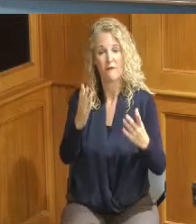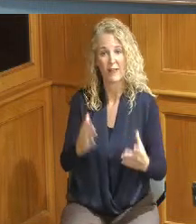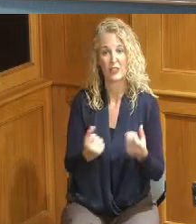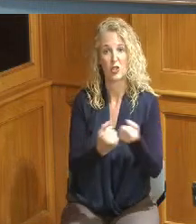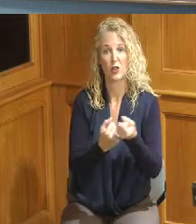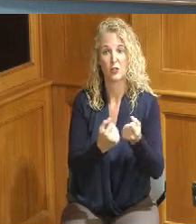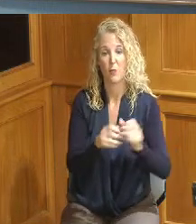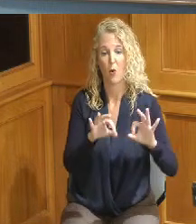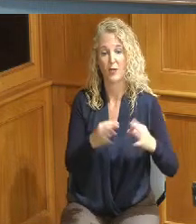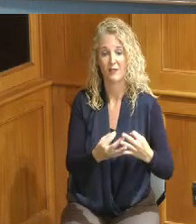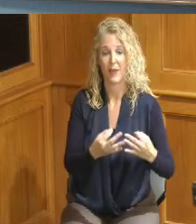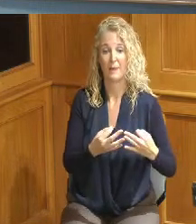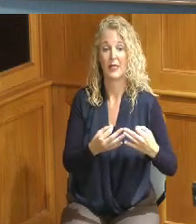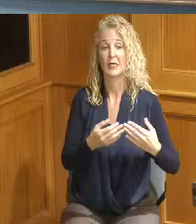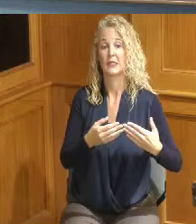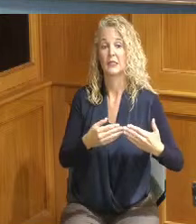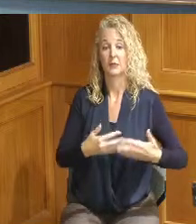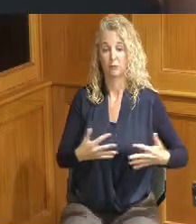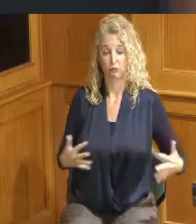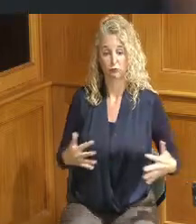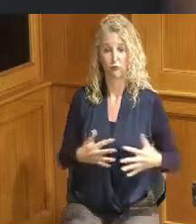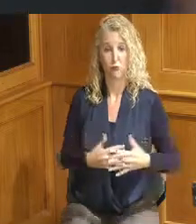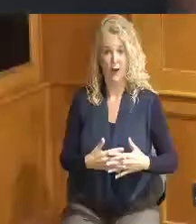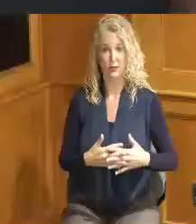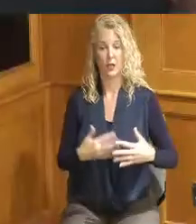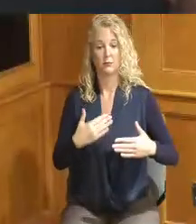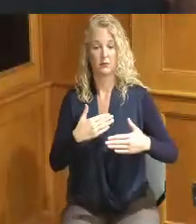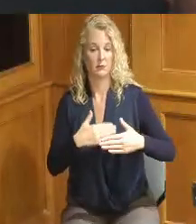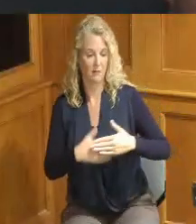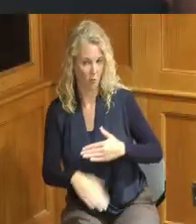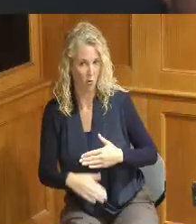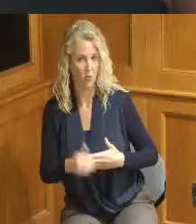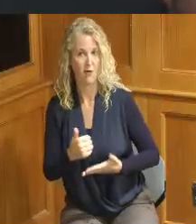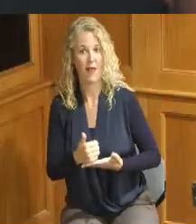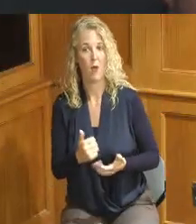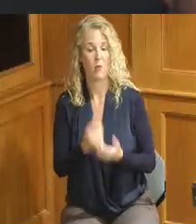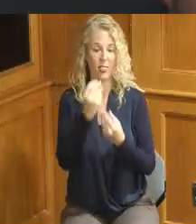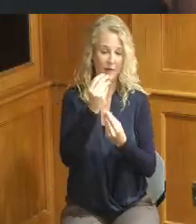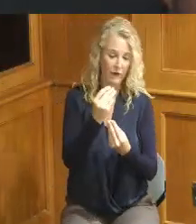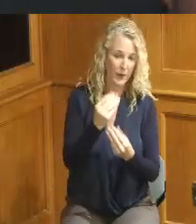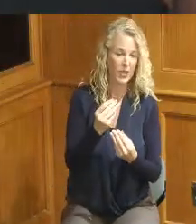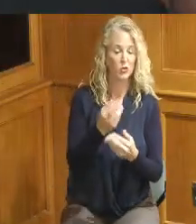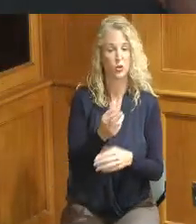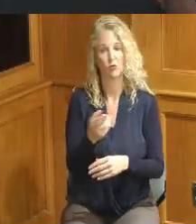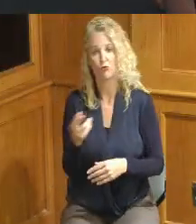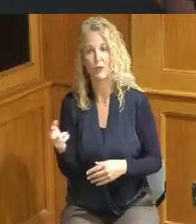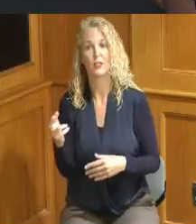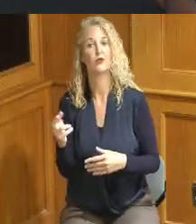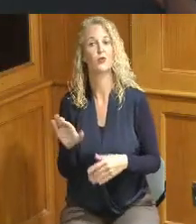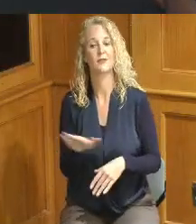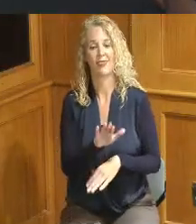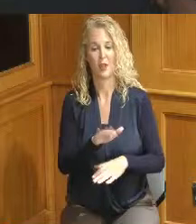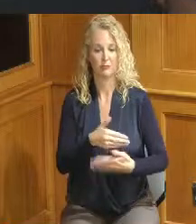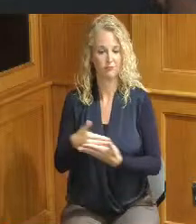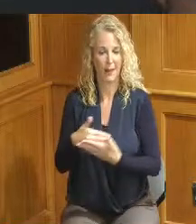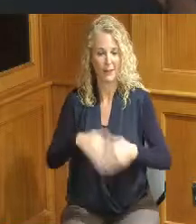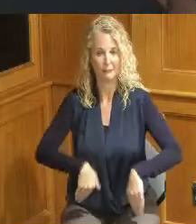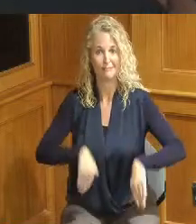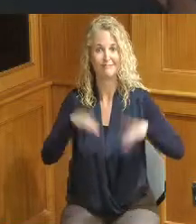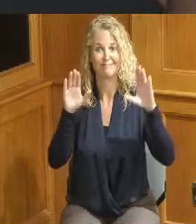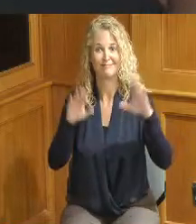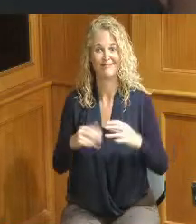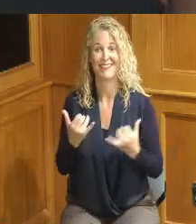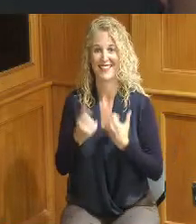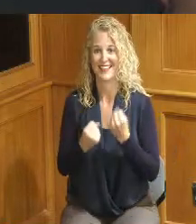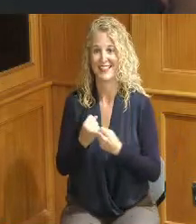during and after pregnancy in getting the resources and information they need to raise successful and thriving children.